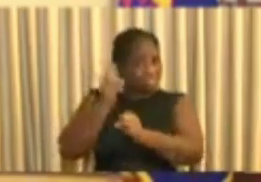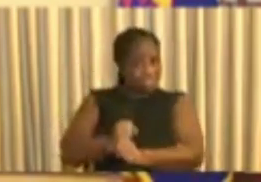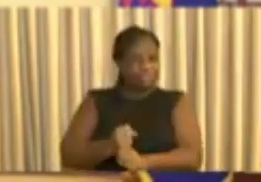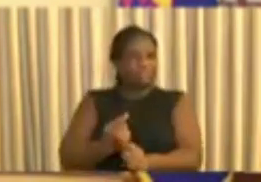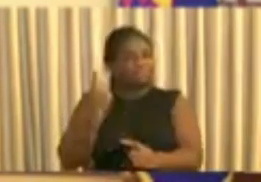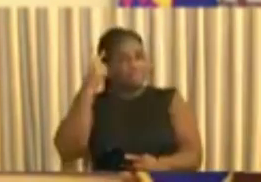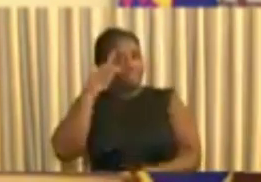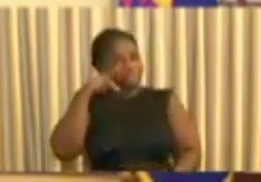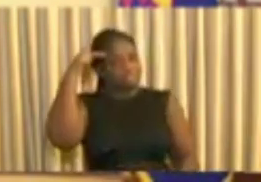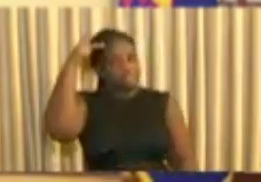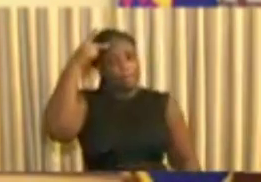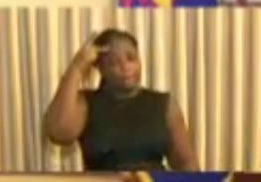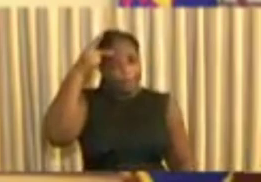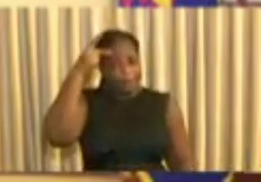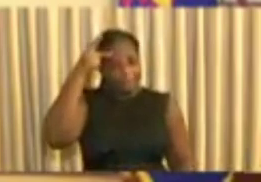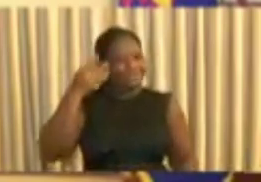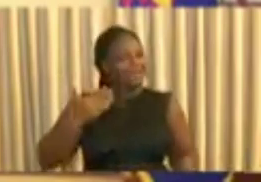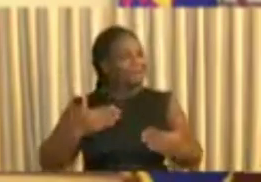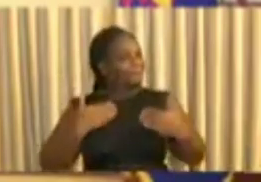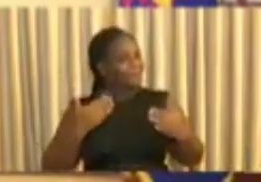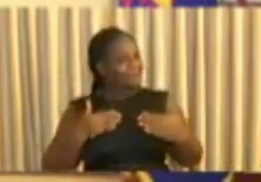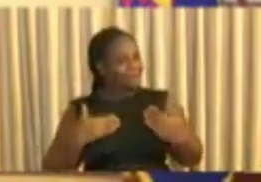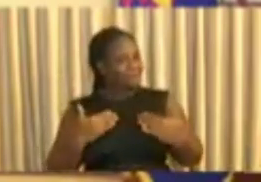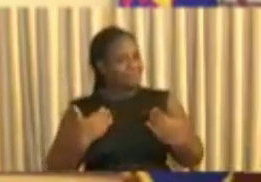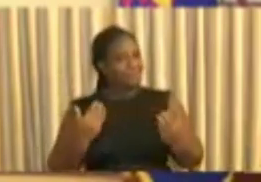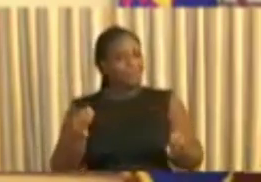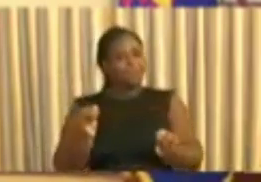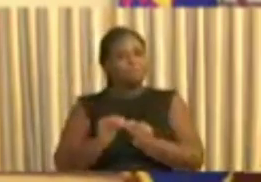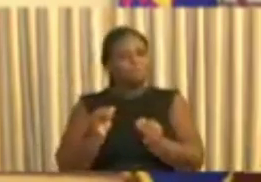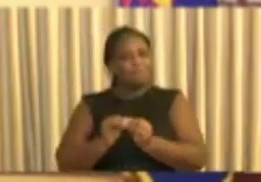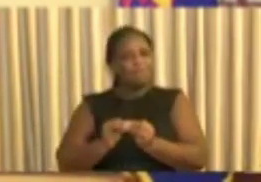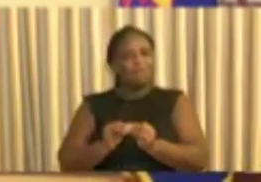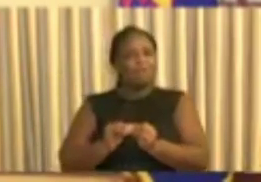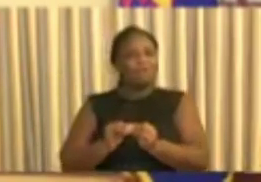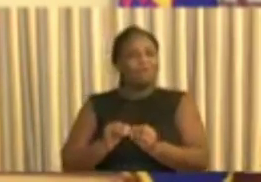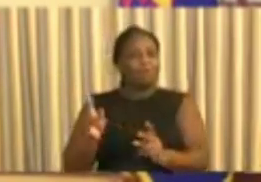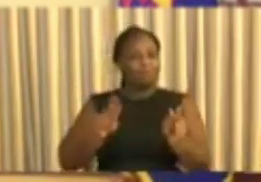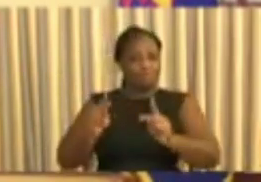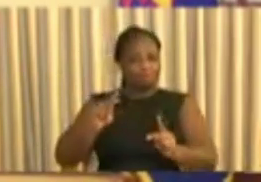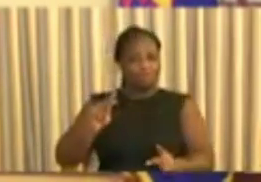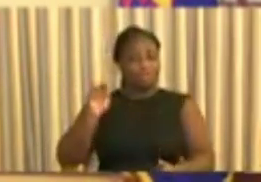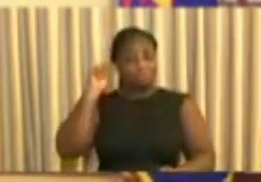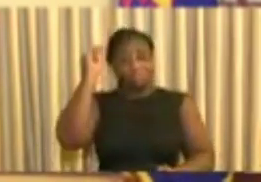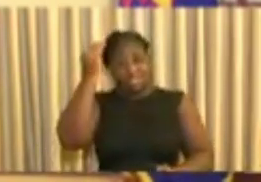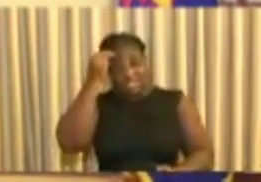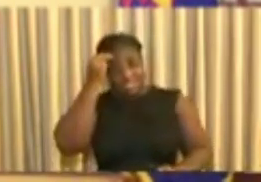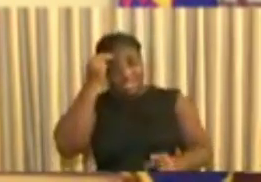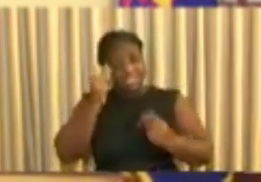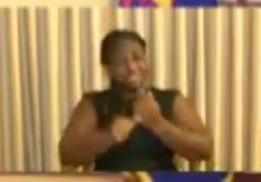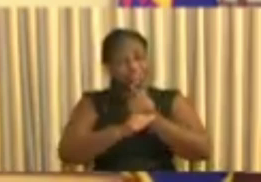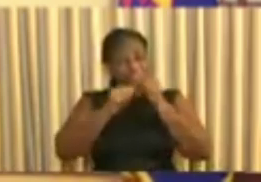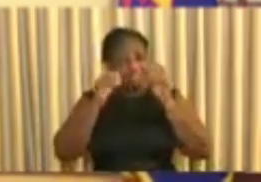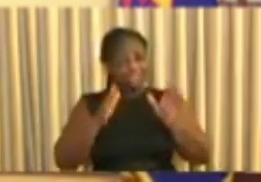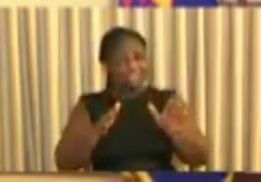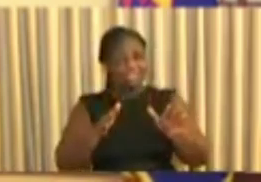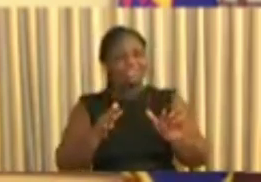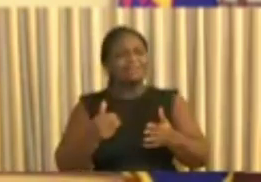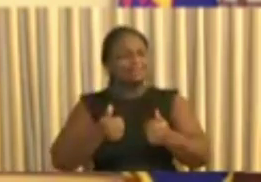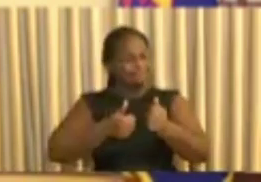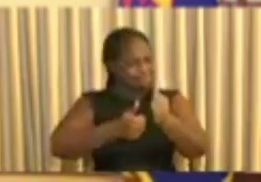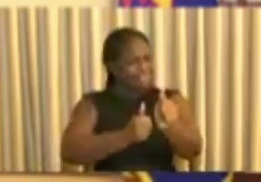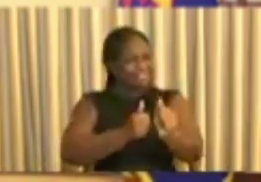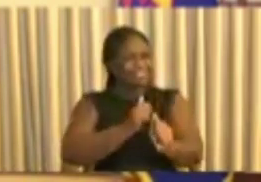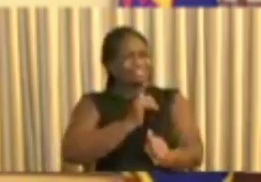this purpose. I'm happy that so many appointees of my government have also followed my example